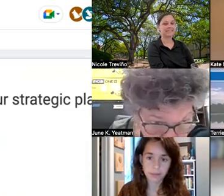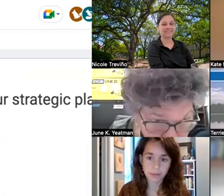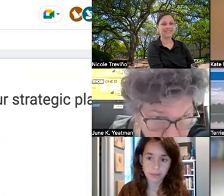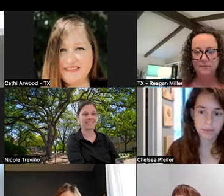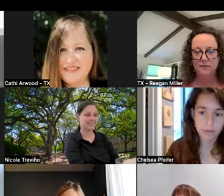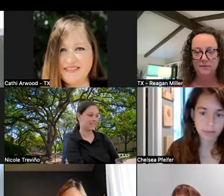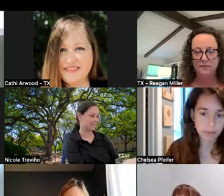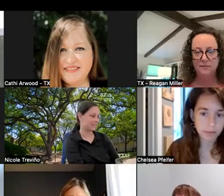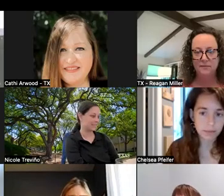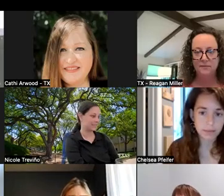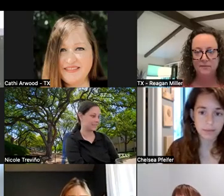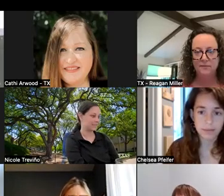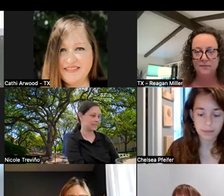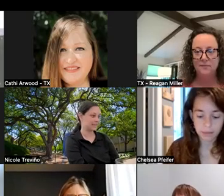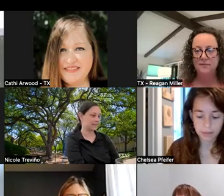Nicole.